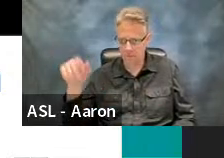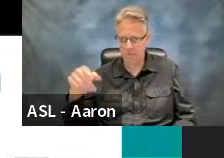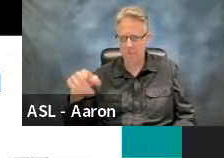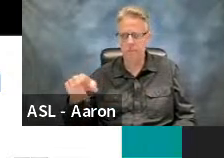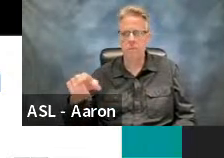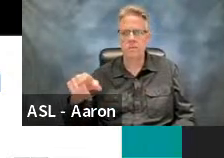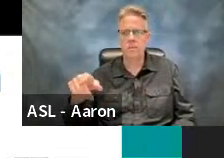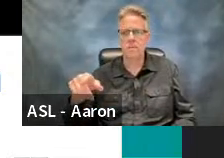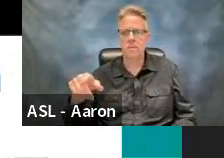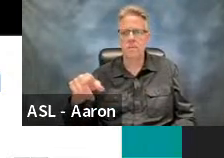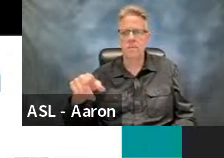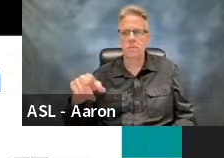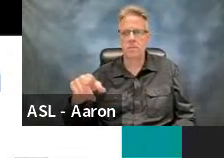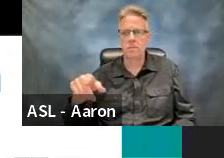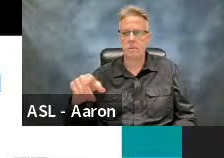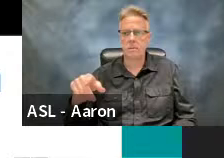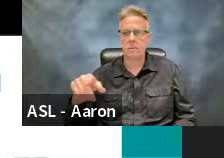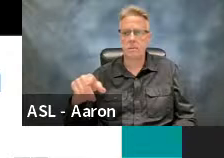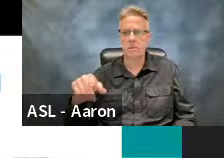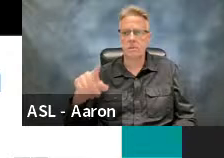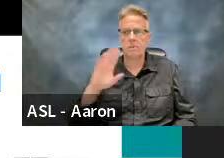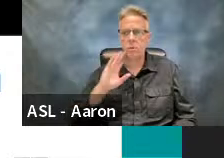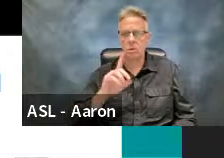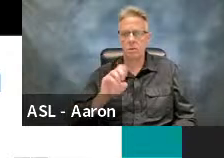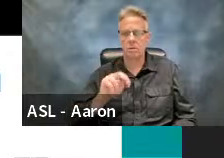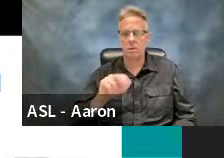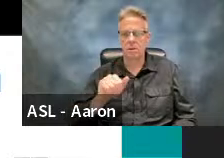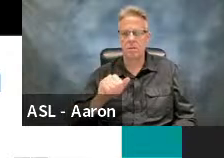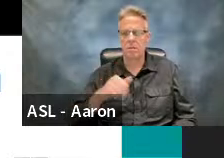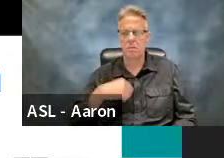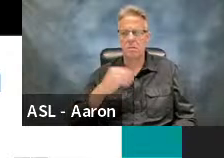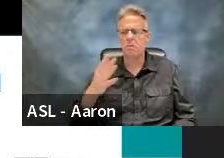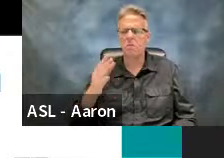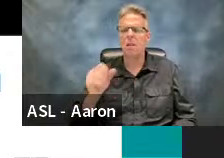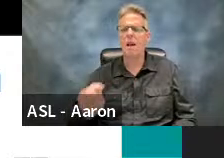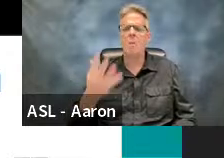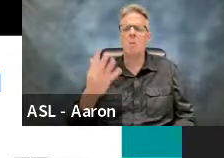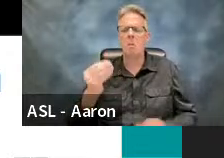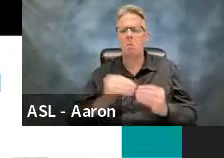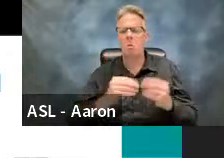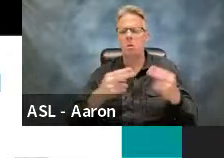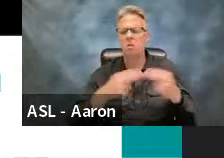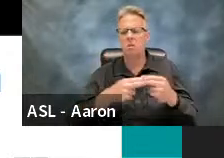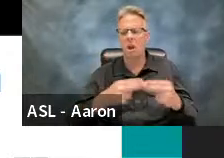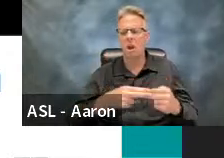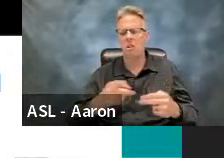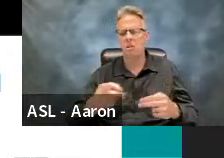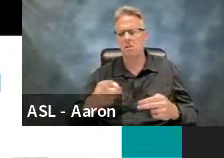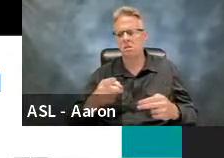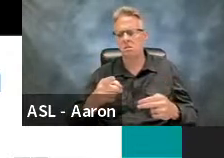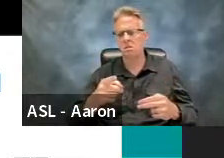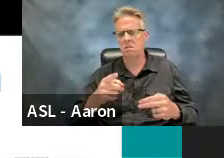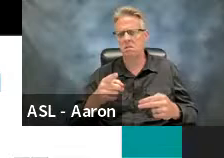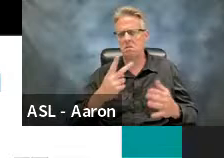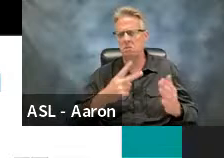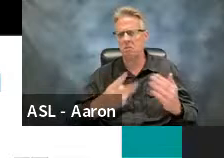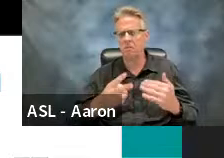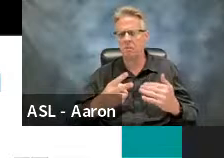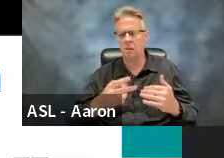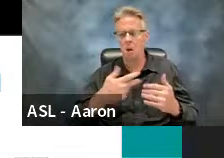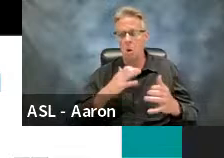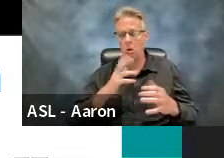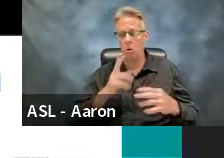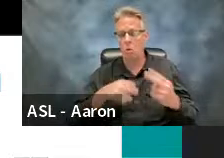and then we'll go to Dina. Real quickly, Brad, about how many more slides do you have? I don't want to rush